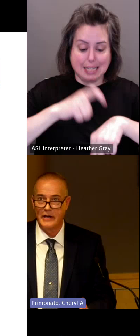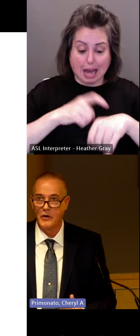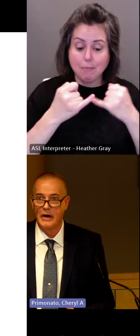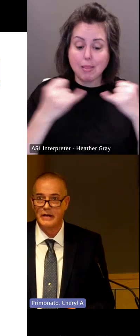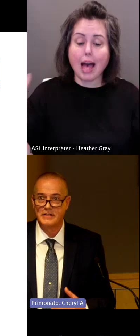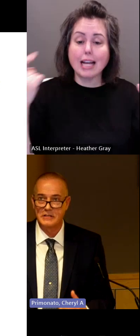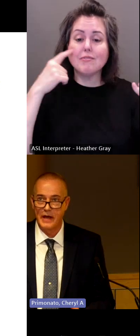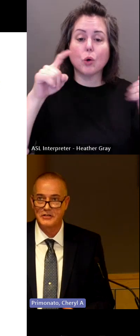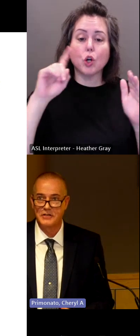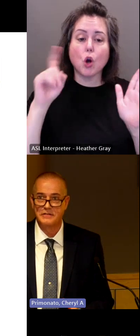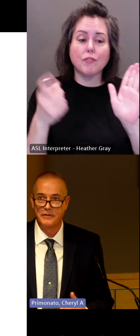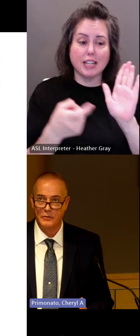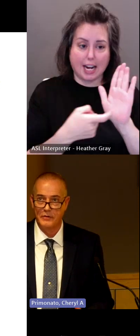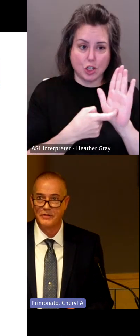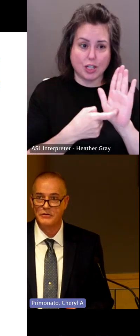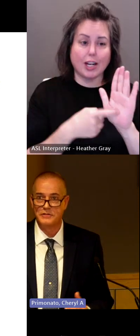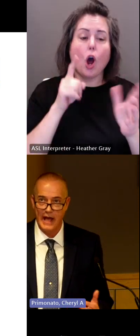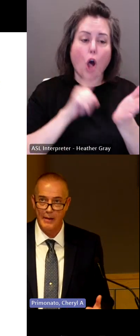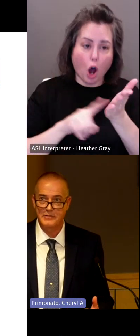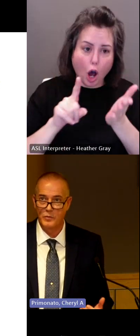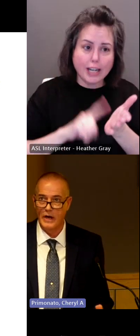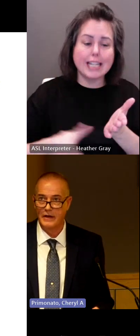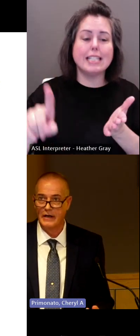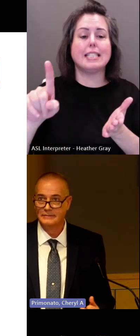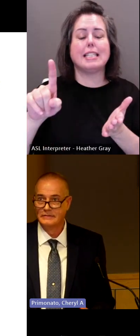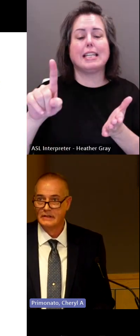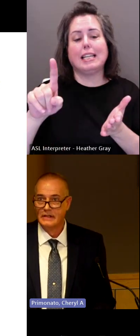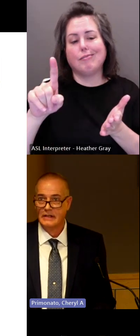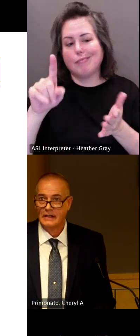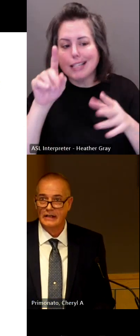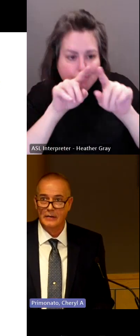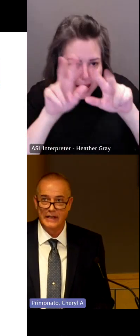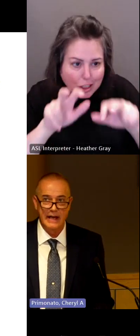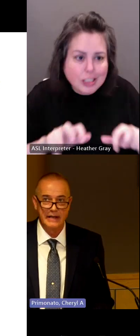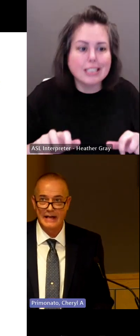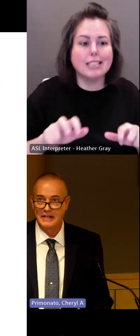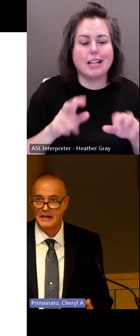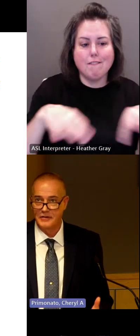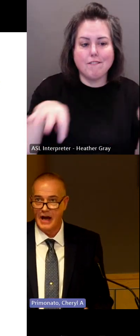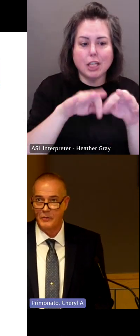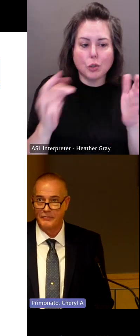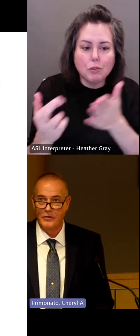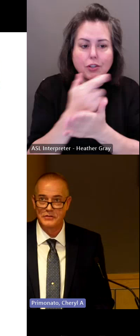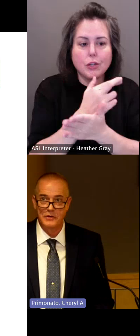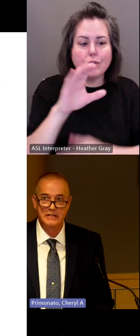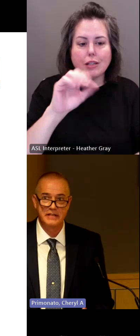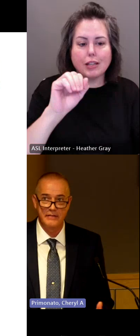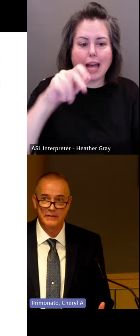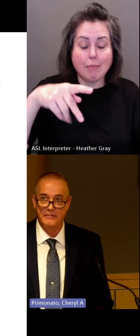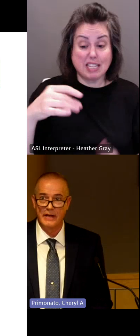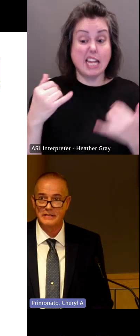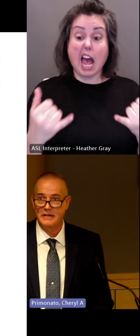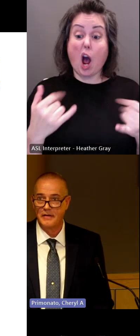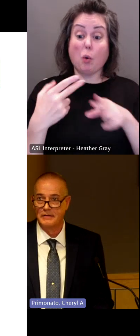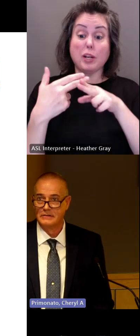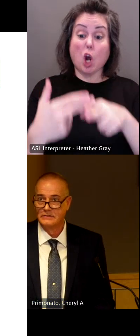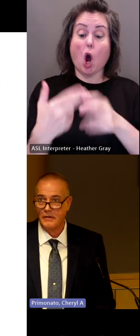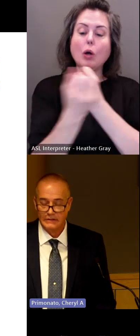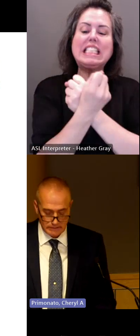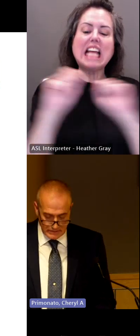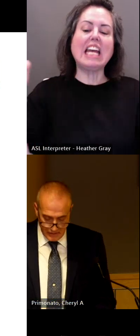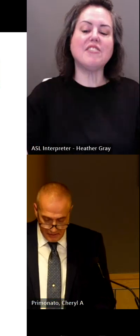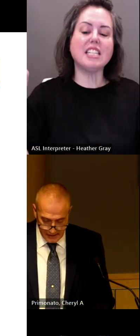for triennial audits, inspections, field reviews, caps, and whatnot. Again, accidents are now referred to as safety events.